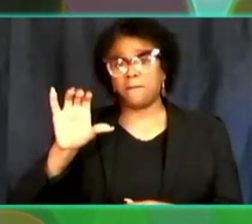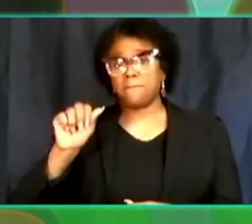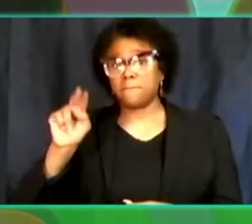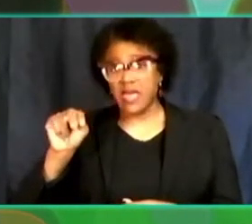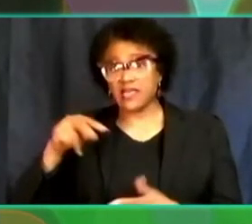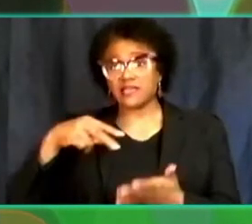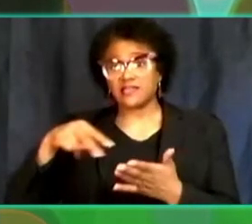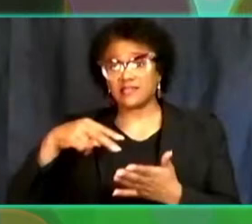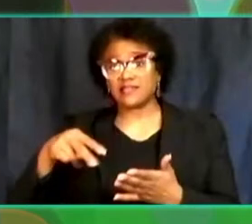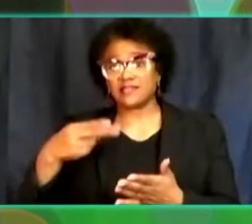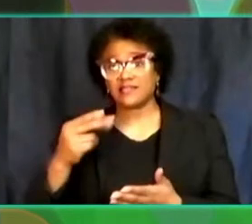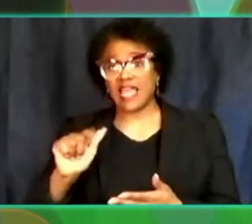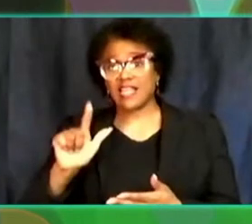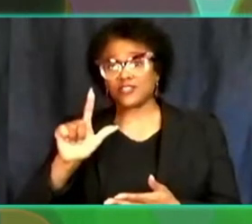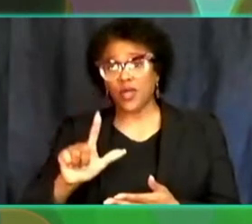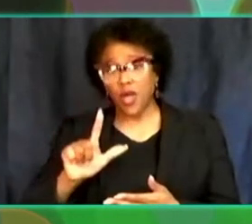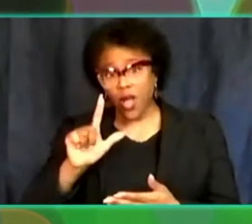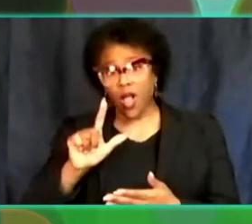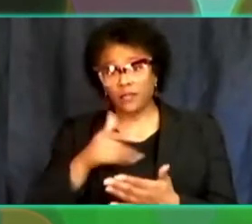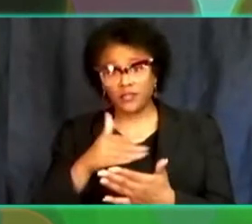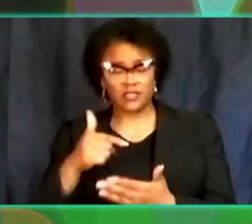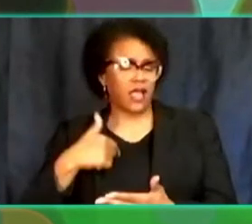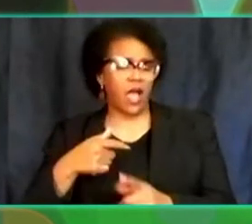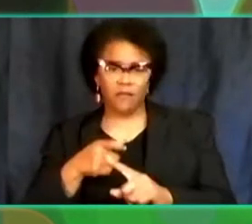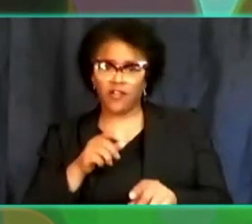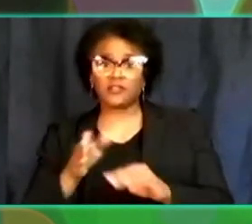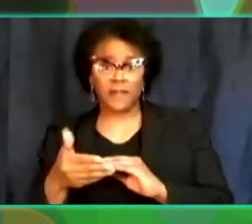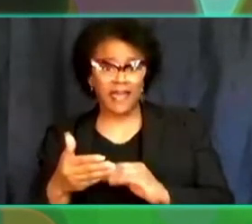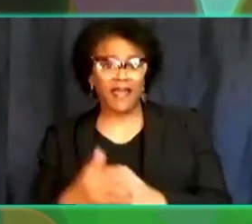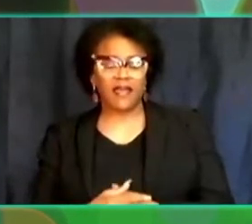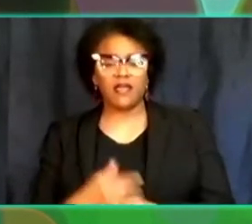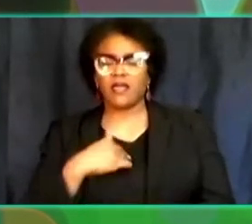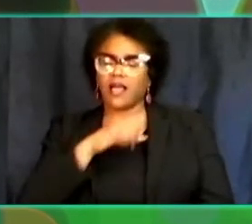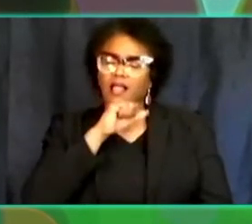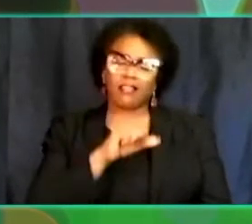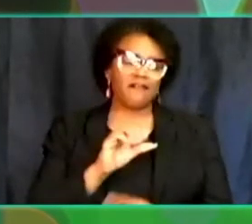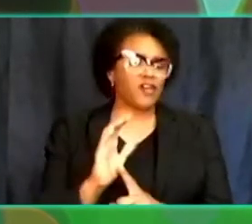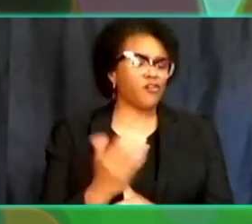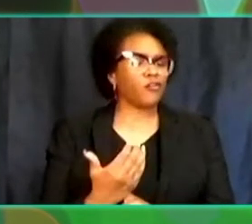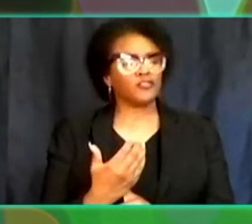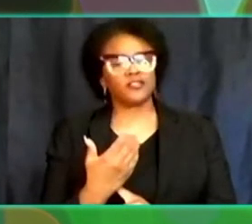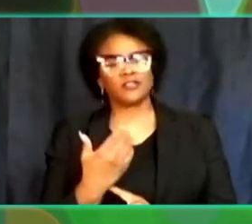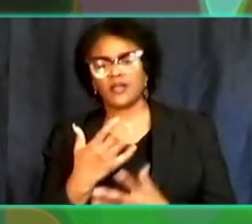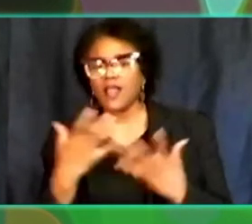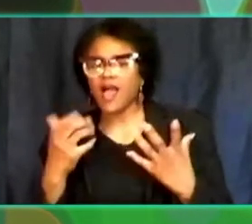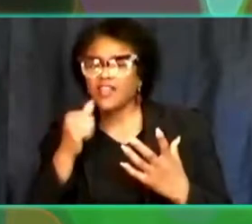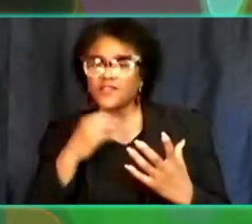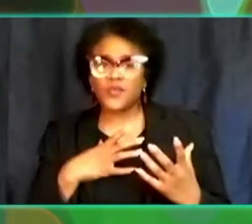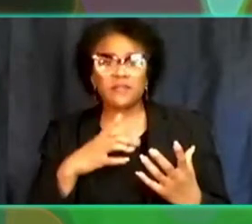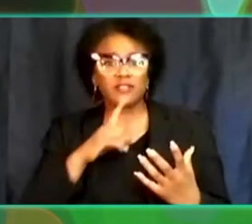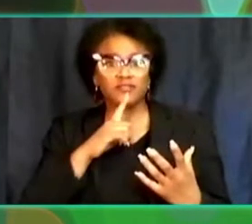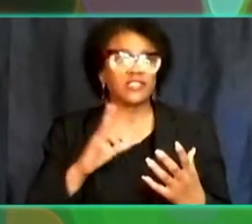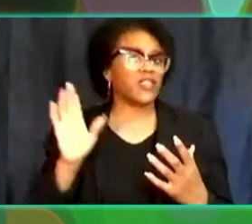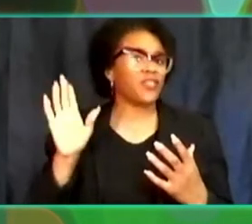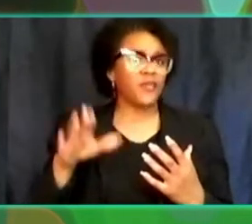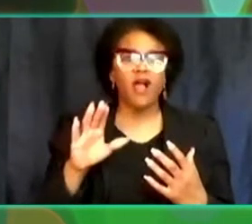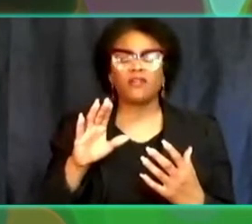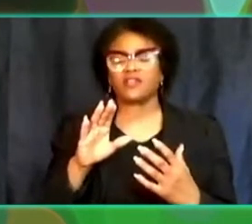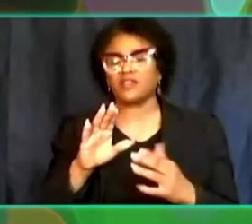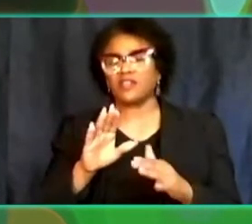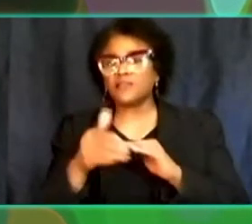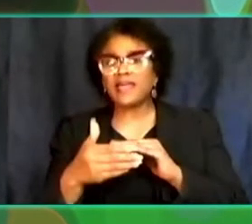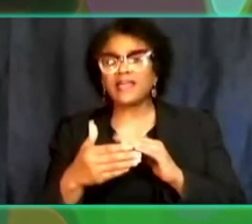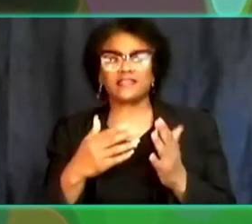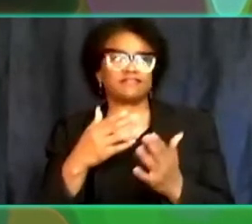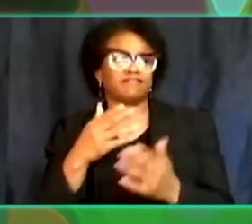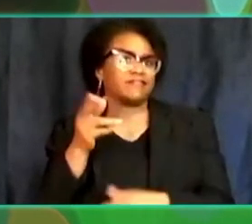to me. Like I'm from Jamaica, and I mean, a lot of like Jamaican culture and like a lot of women throughout like Jamaican history and artists and all